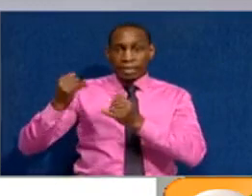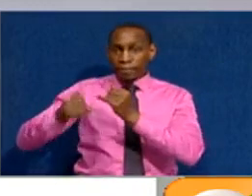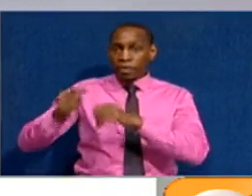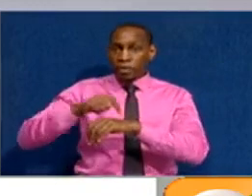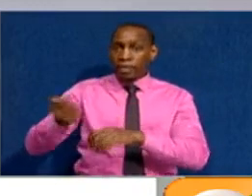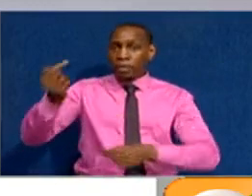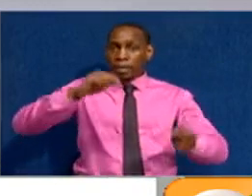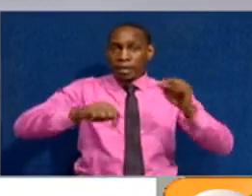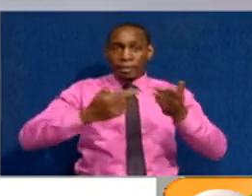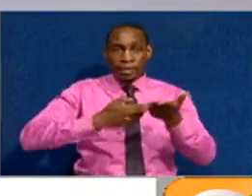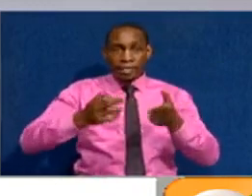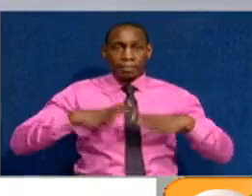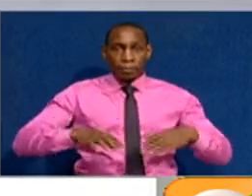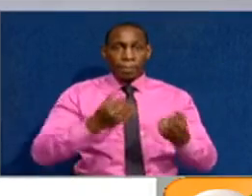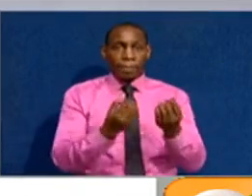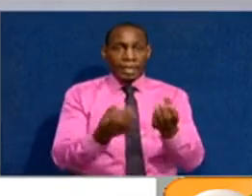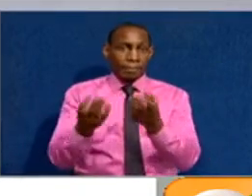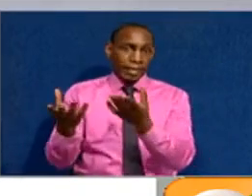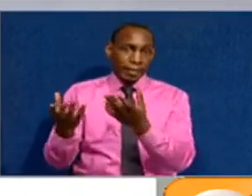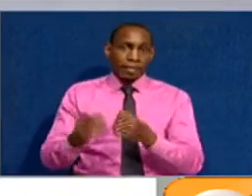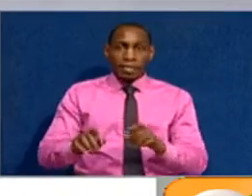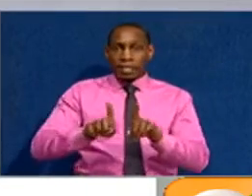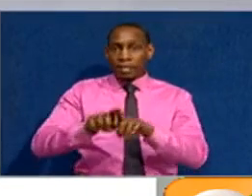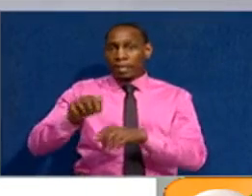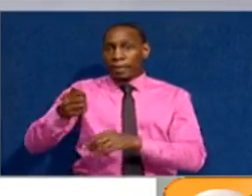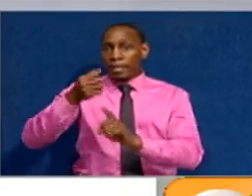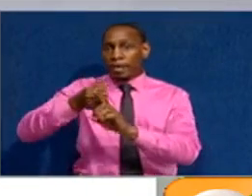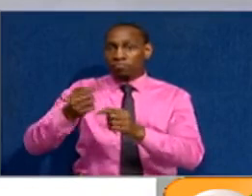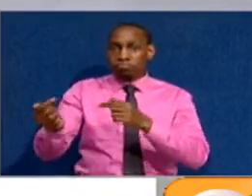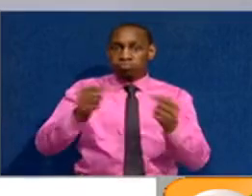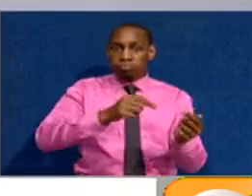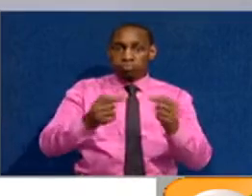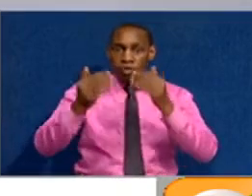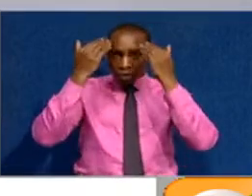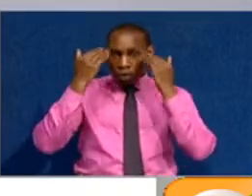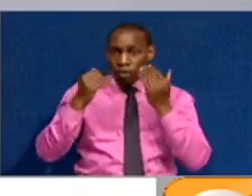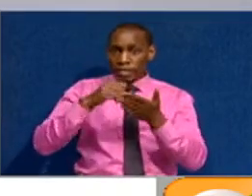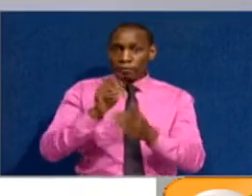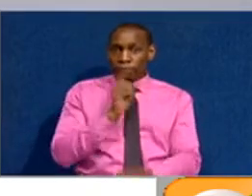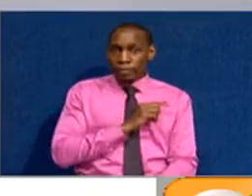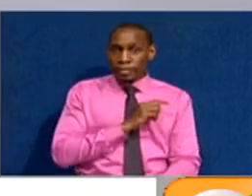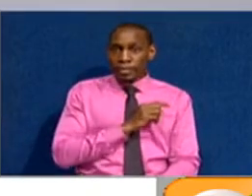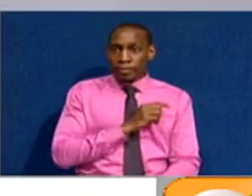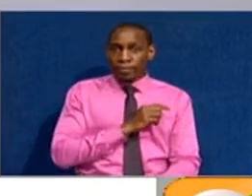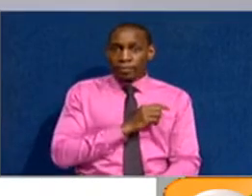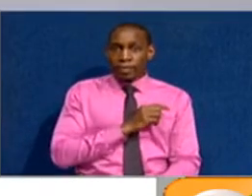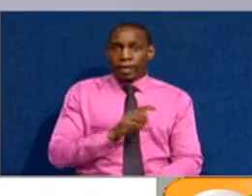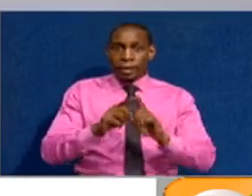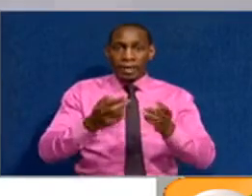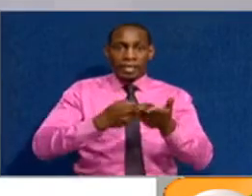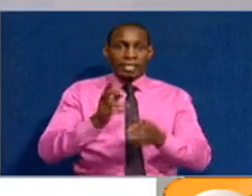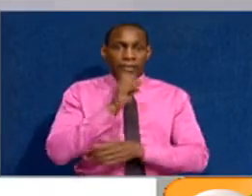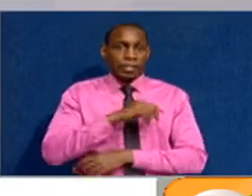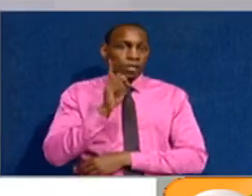come through to register more people. There has also been some push and pull with the courts being involved. But the exercise